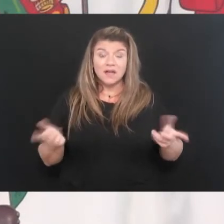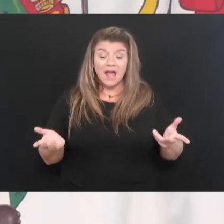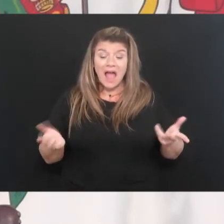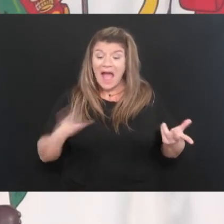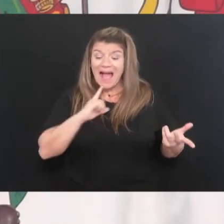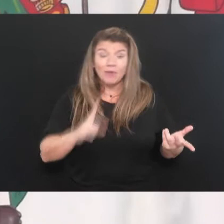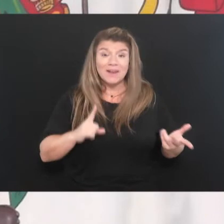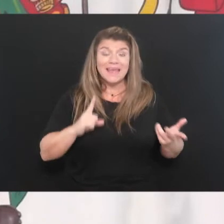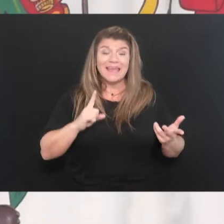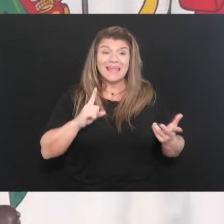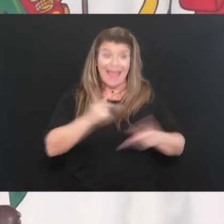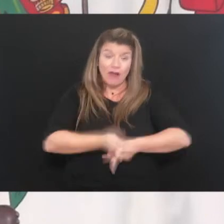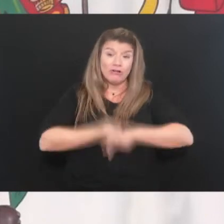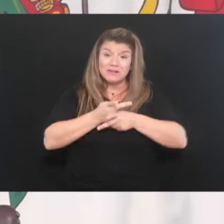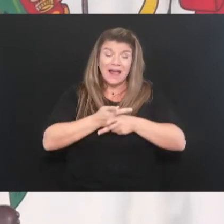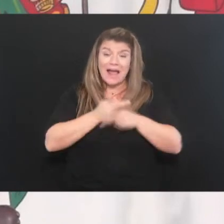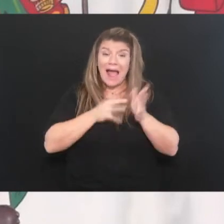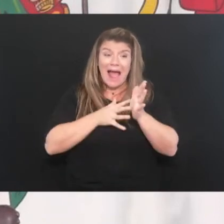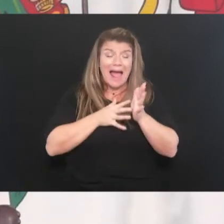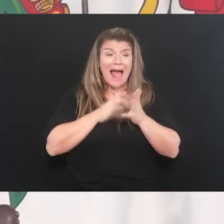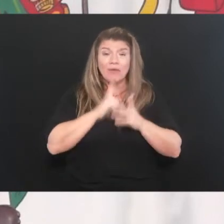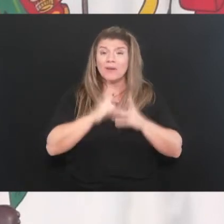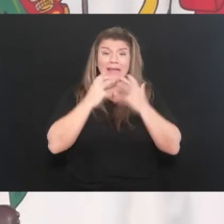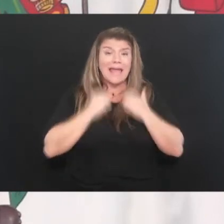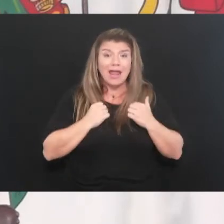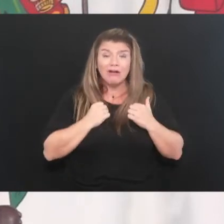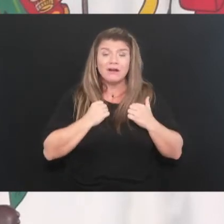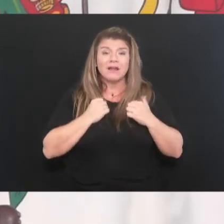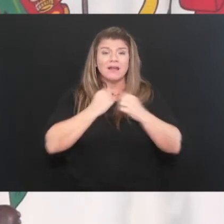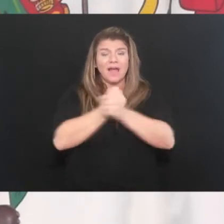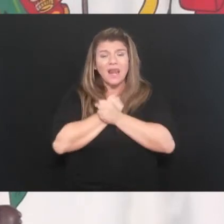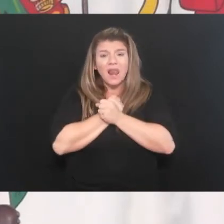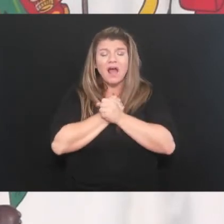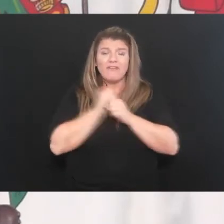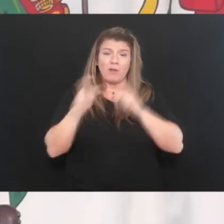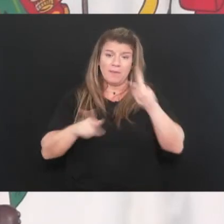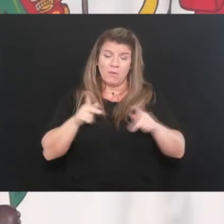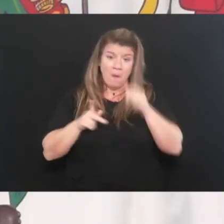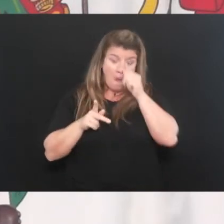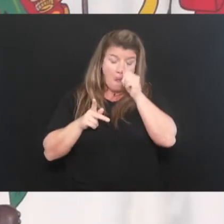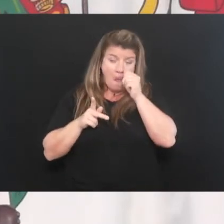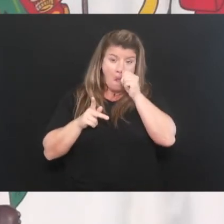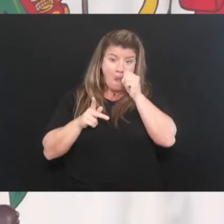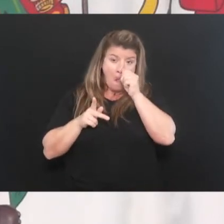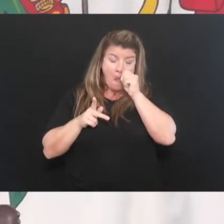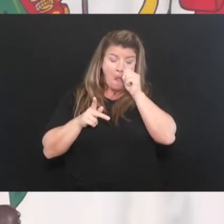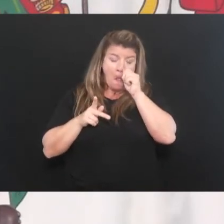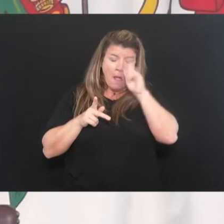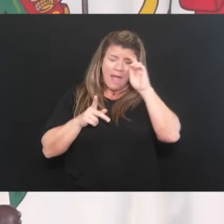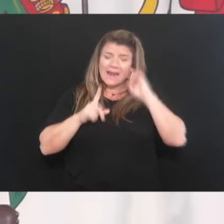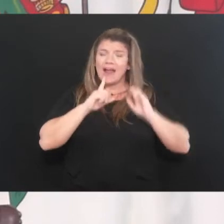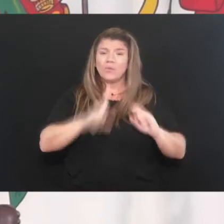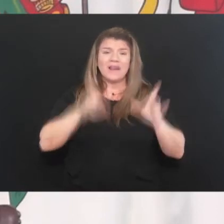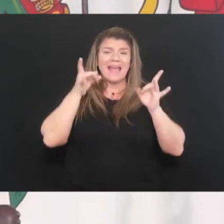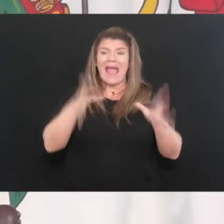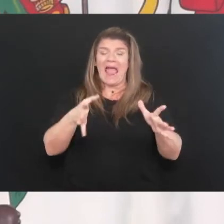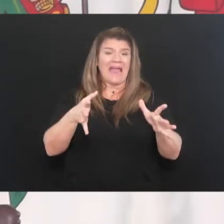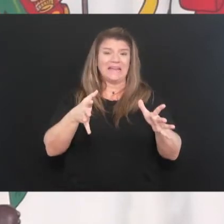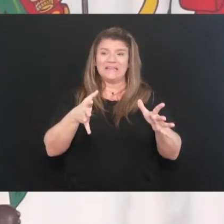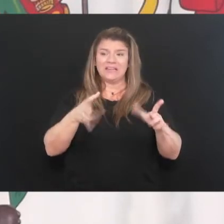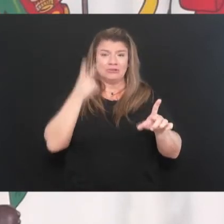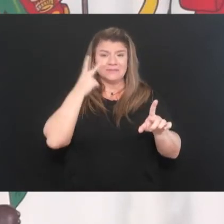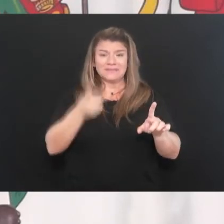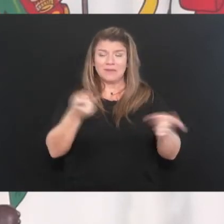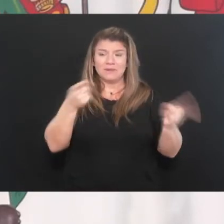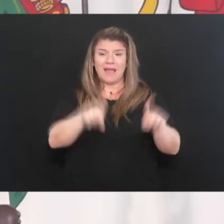really care. I really love our people. And I hate like crazy to see